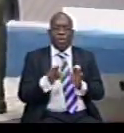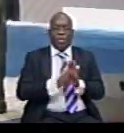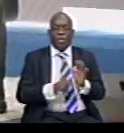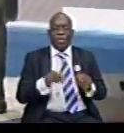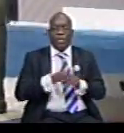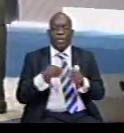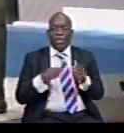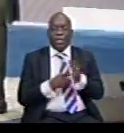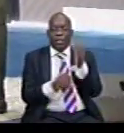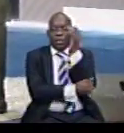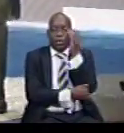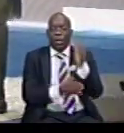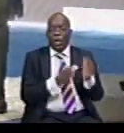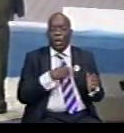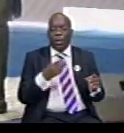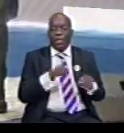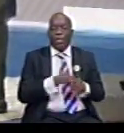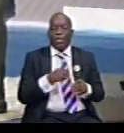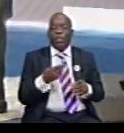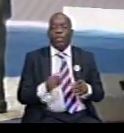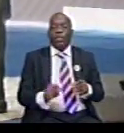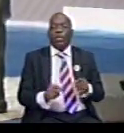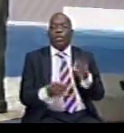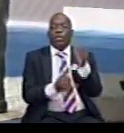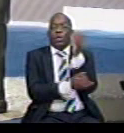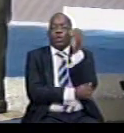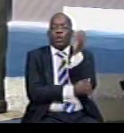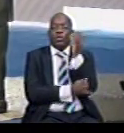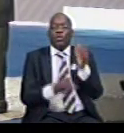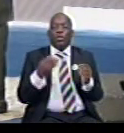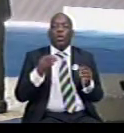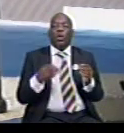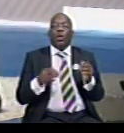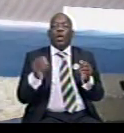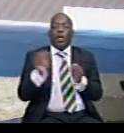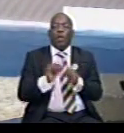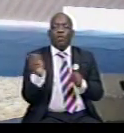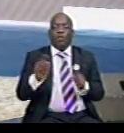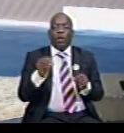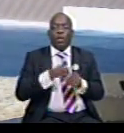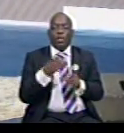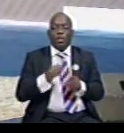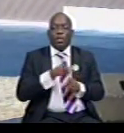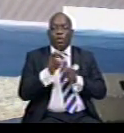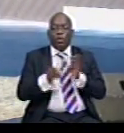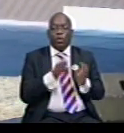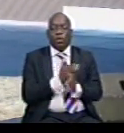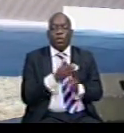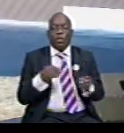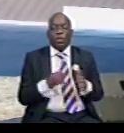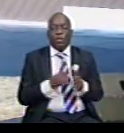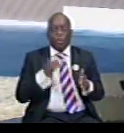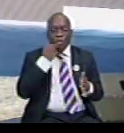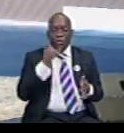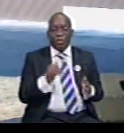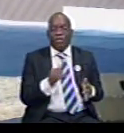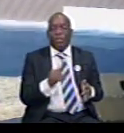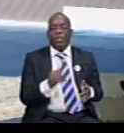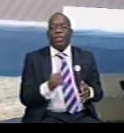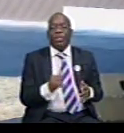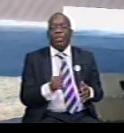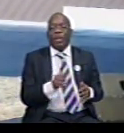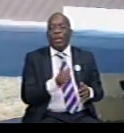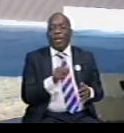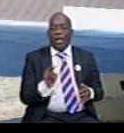and in the countries, almost all the countries of the world. And it's an honor being myself